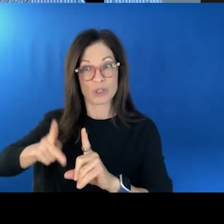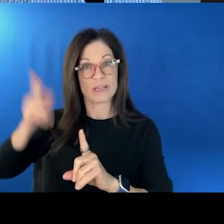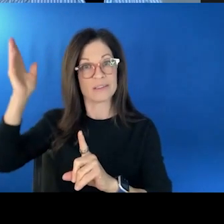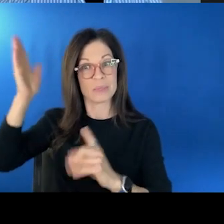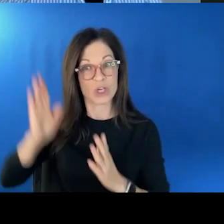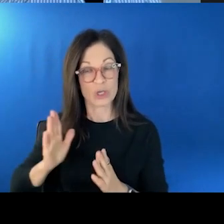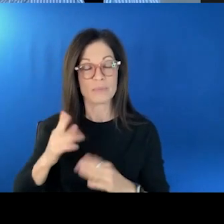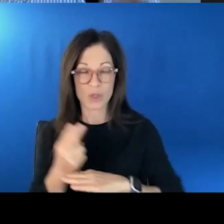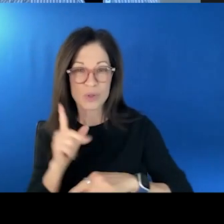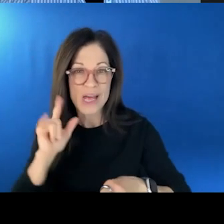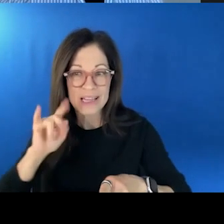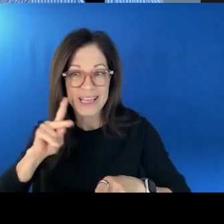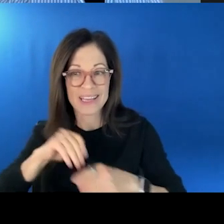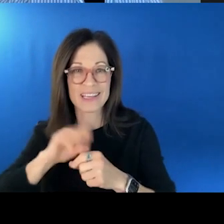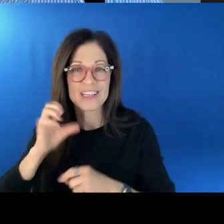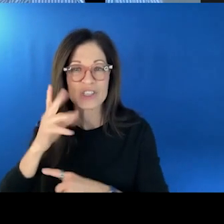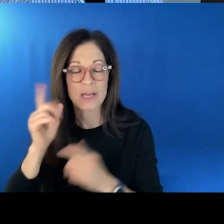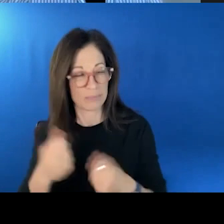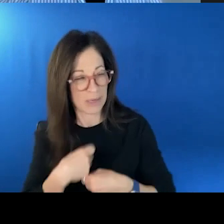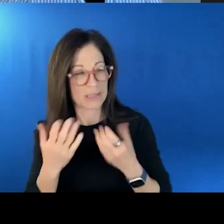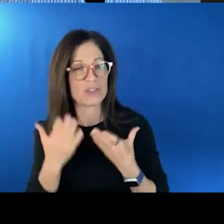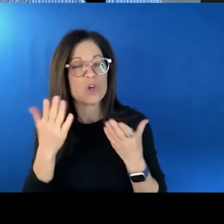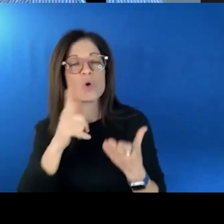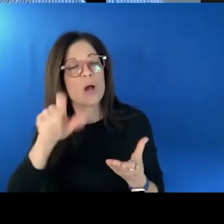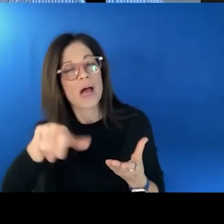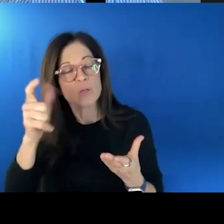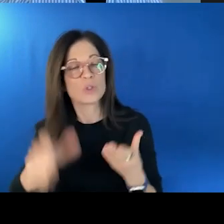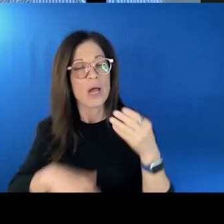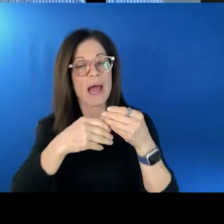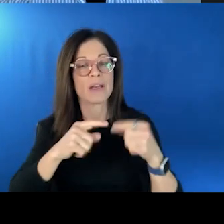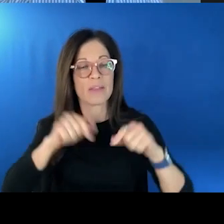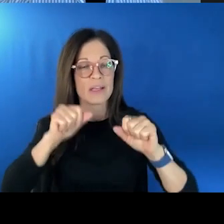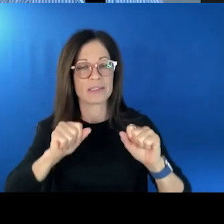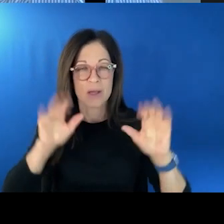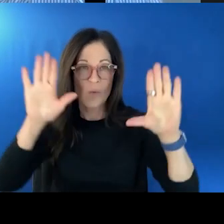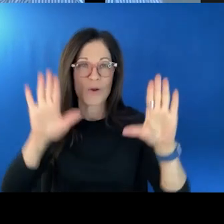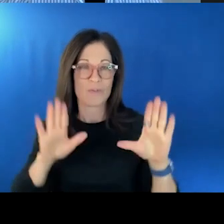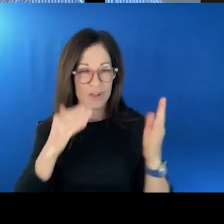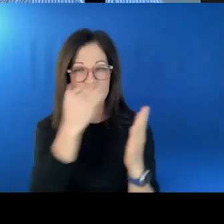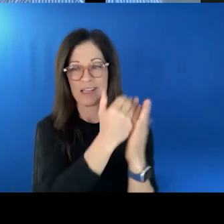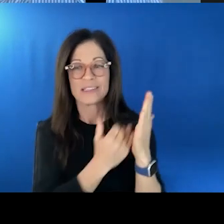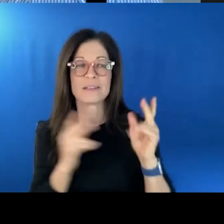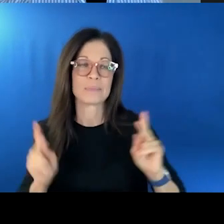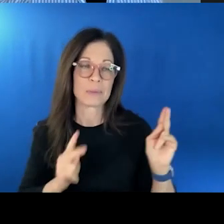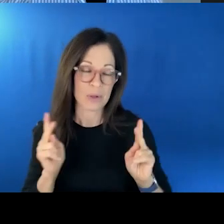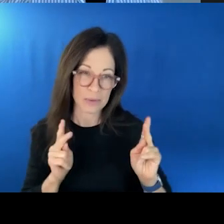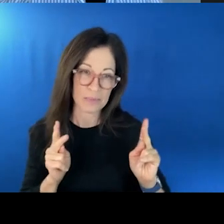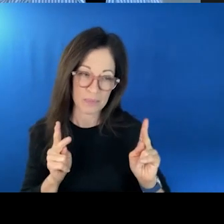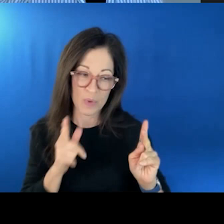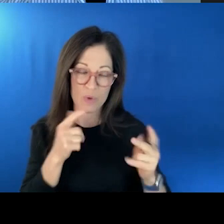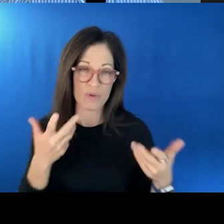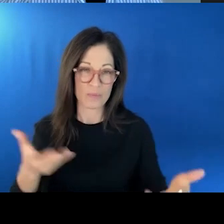to make a suggestion on who else should be added to this really illustrious list of people who